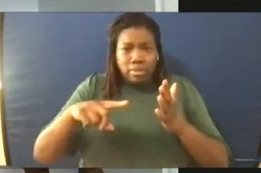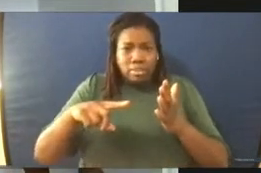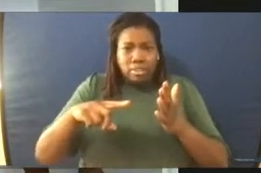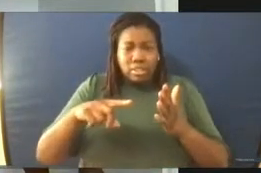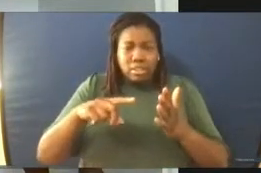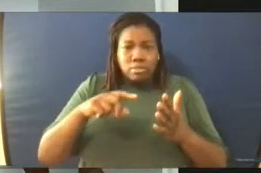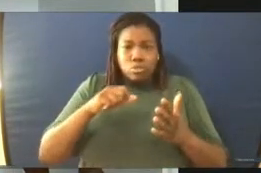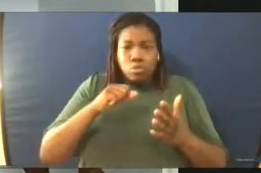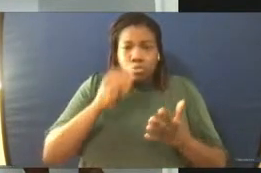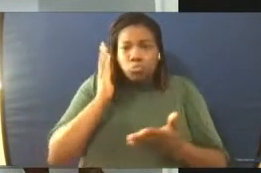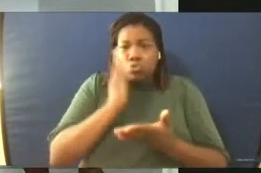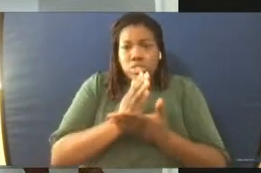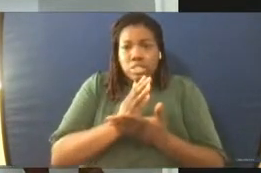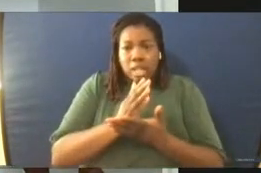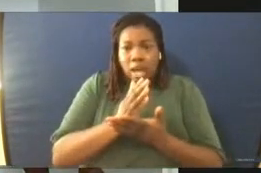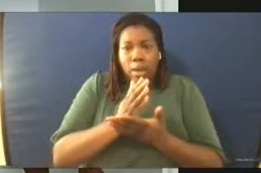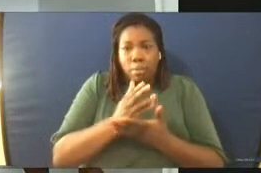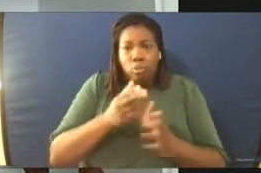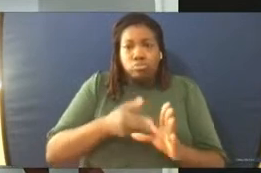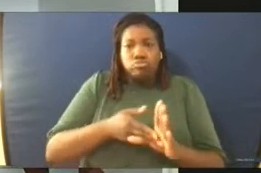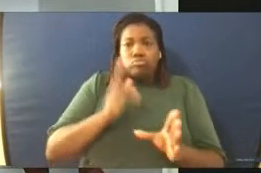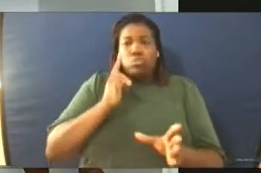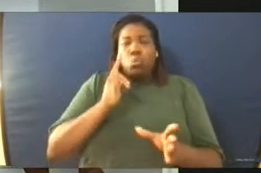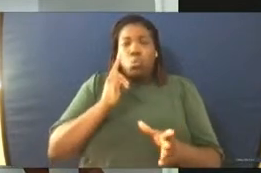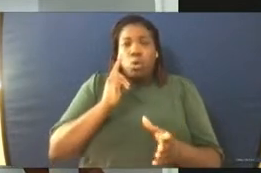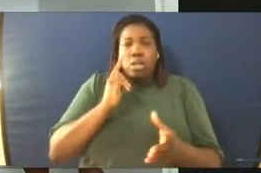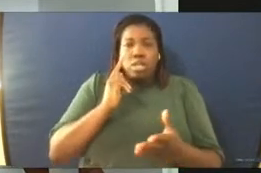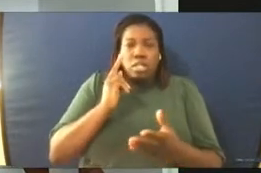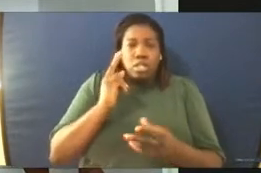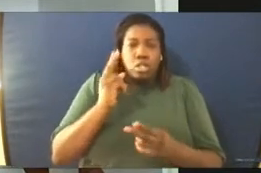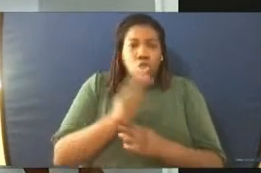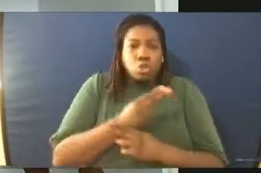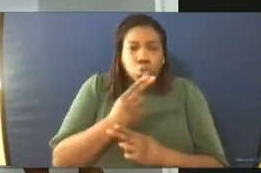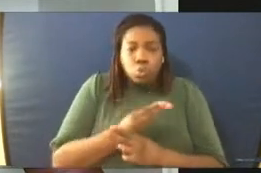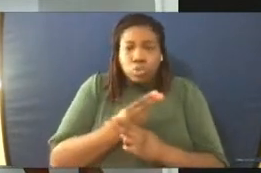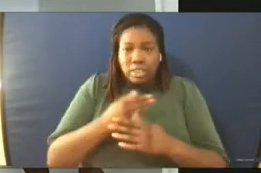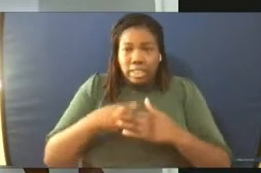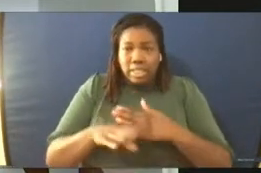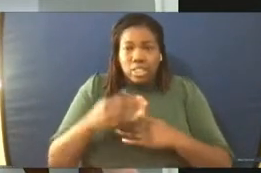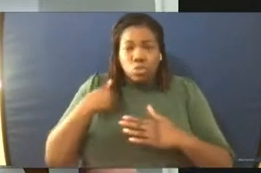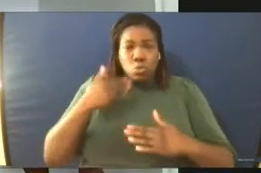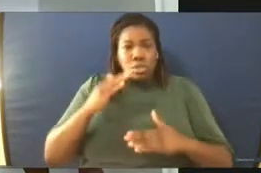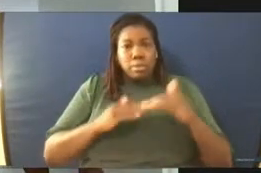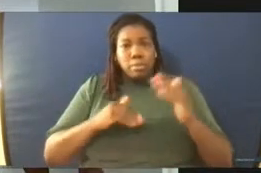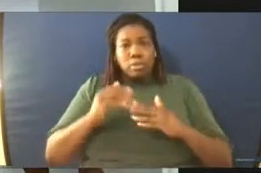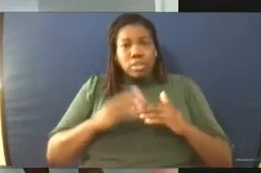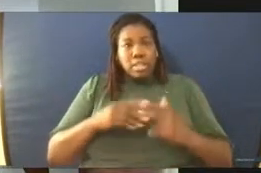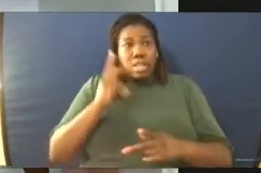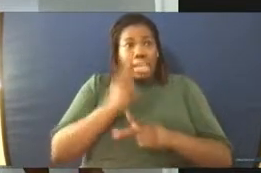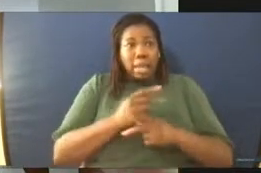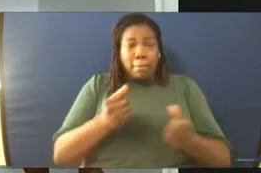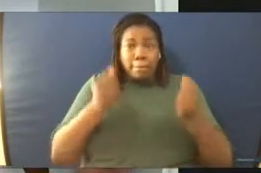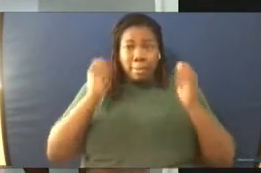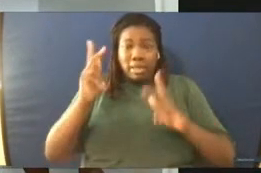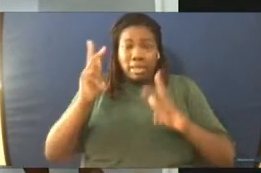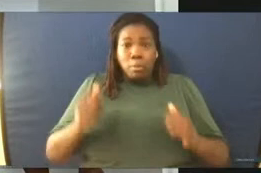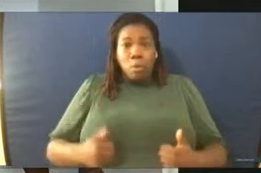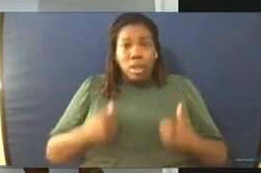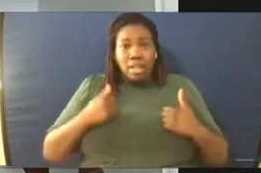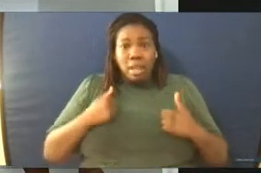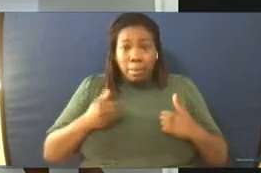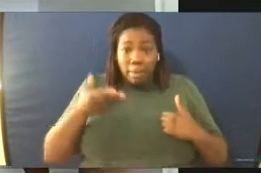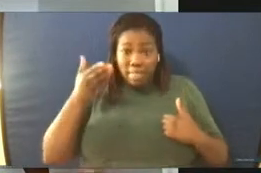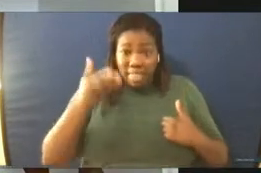using when they came into those shelters. And that kept people alive. But while people were